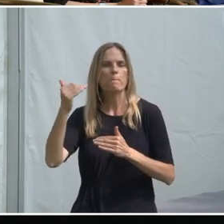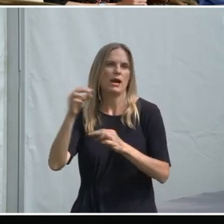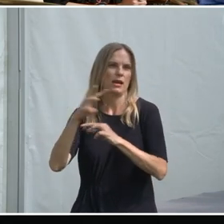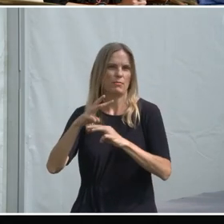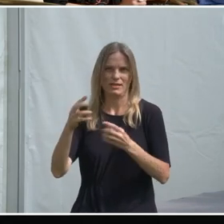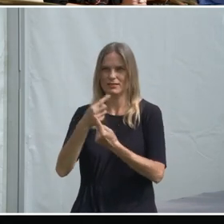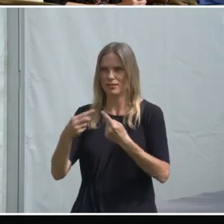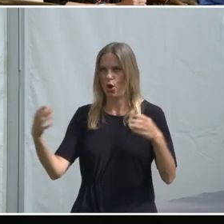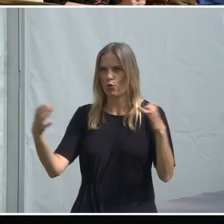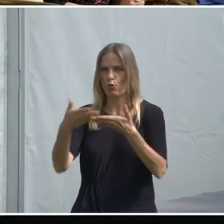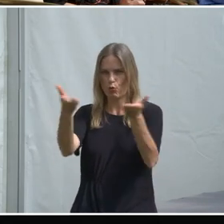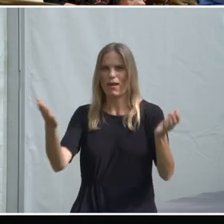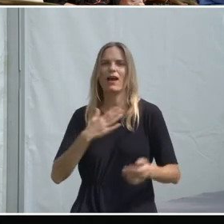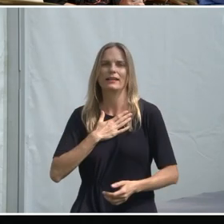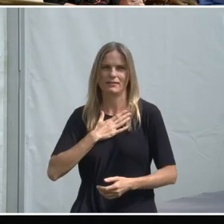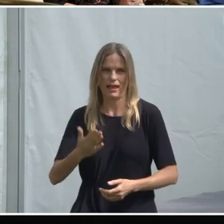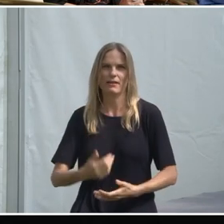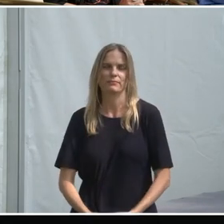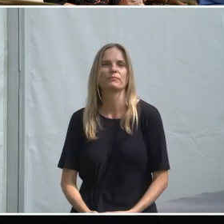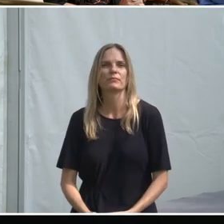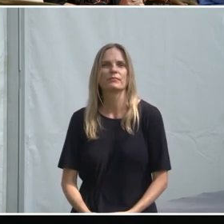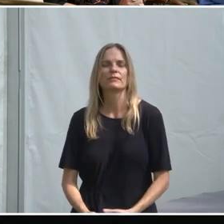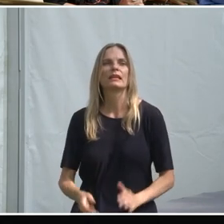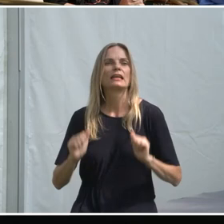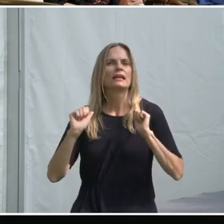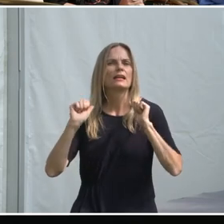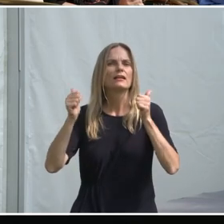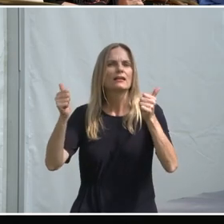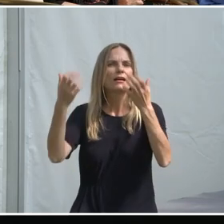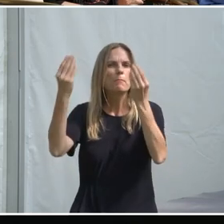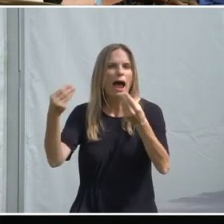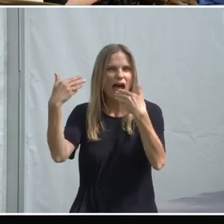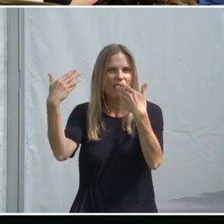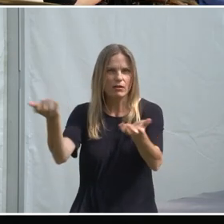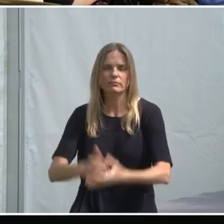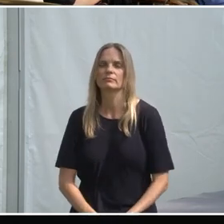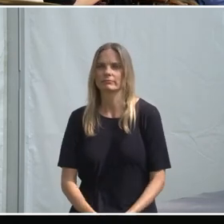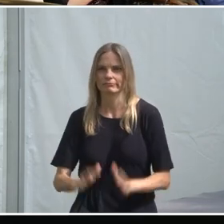for making this debate possible here in this tent. Have a fantastic Opinion Festival.